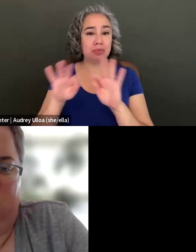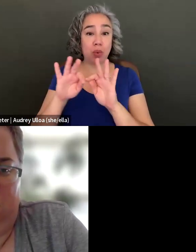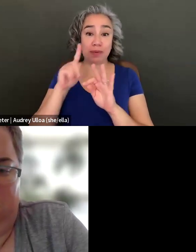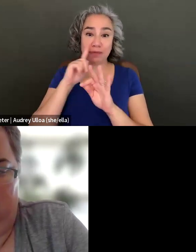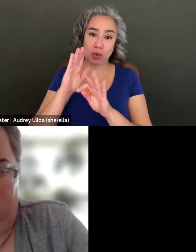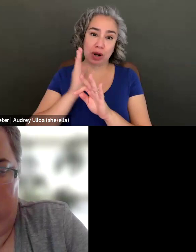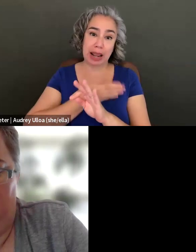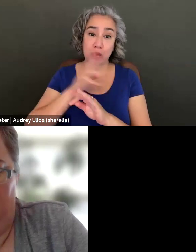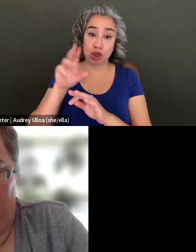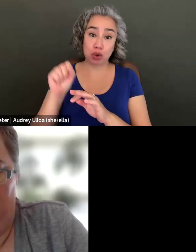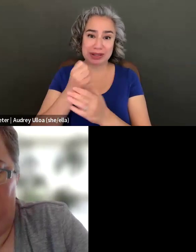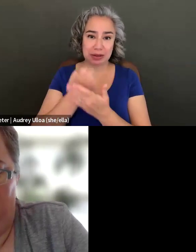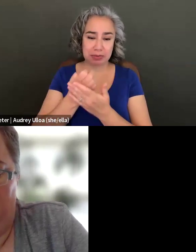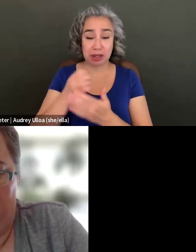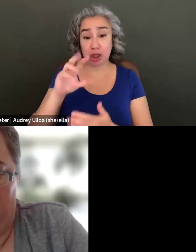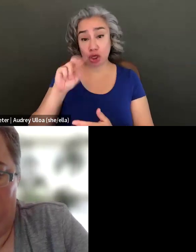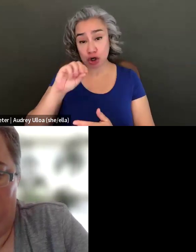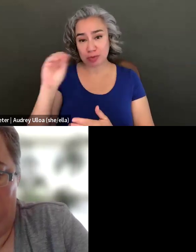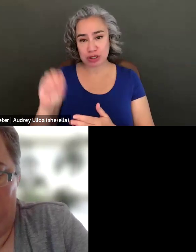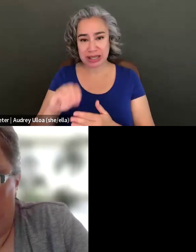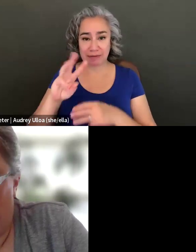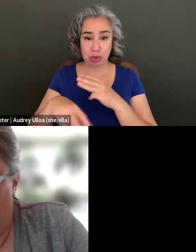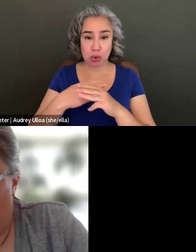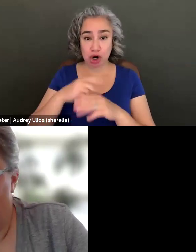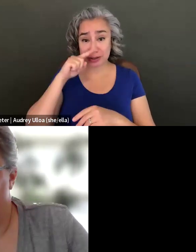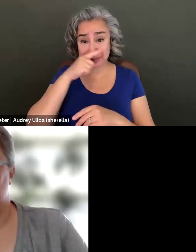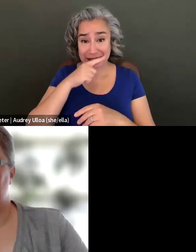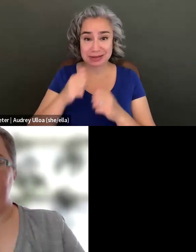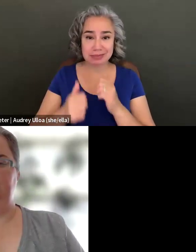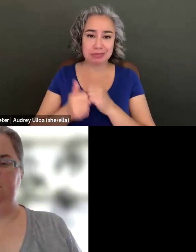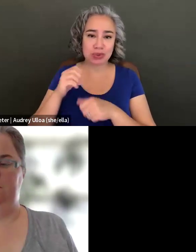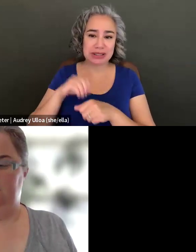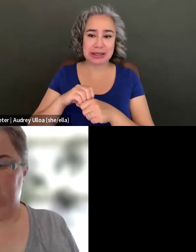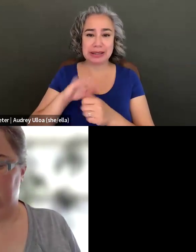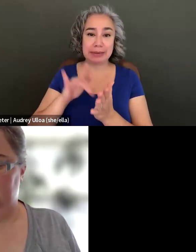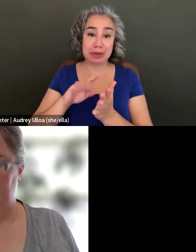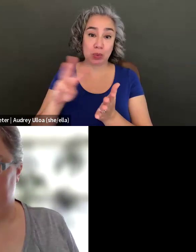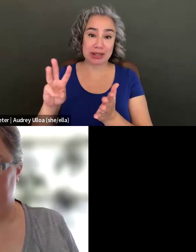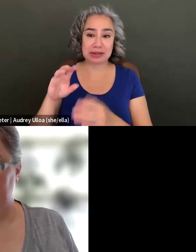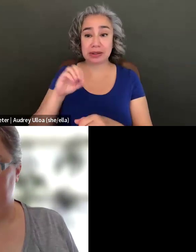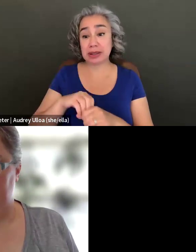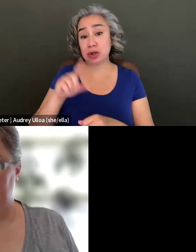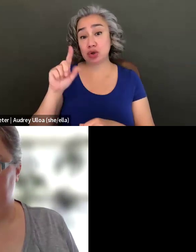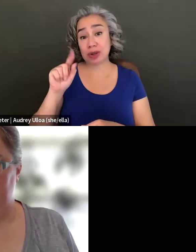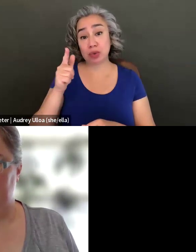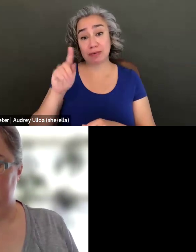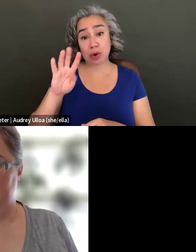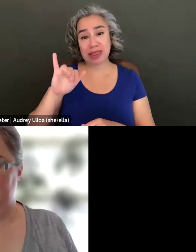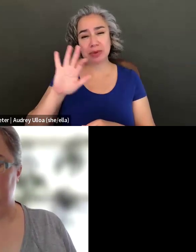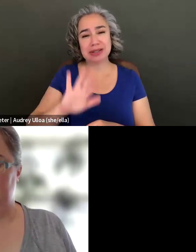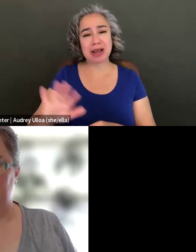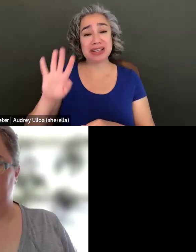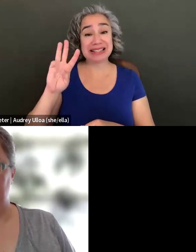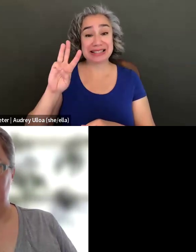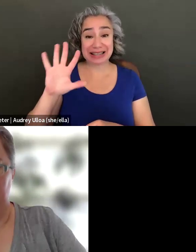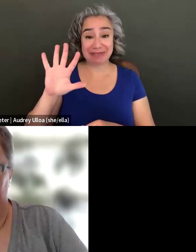produce 30% of the world's maize here in the US, mostly in the Midwest, which in 2024 looked like about $65